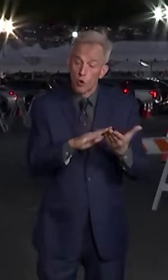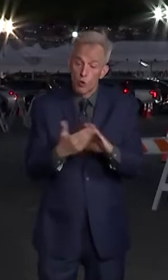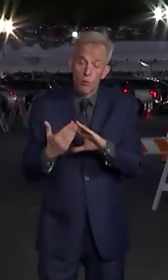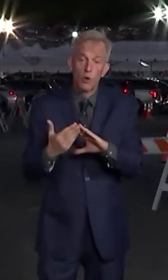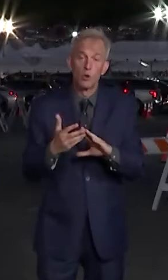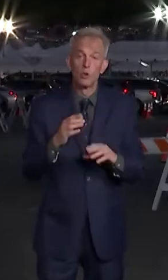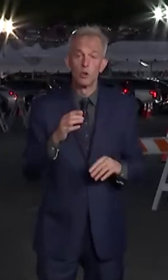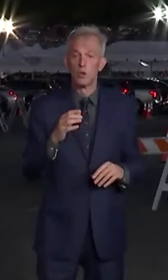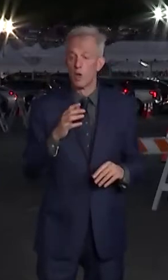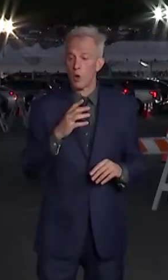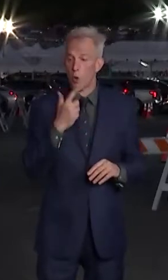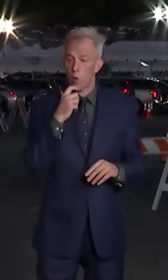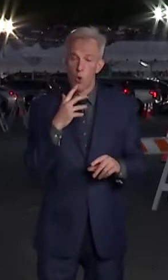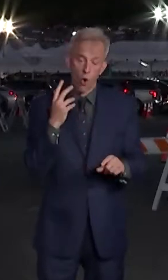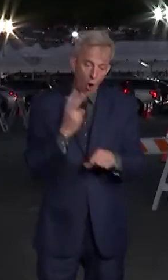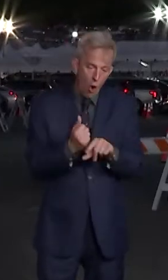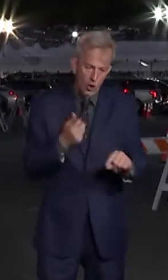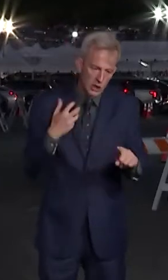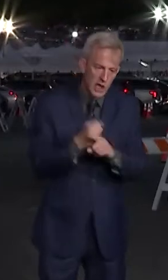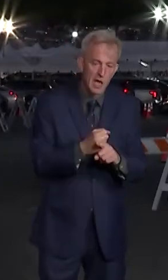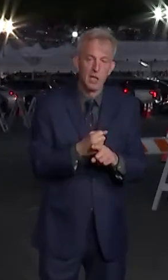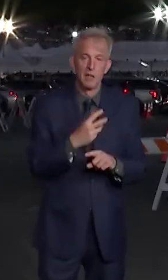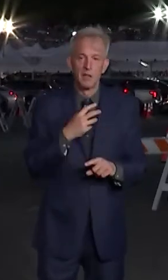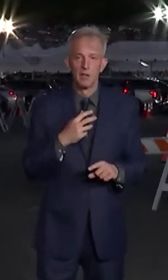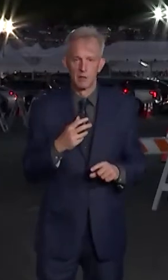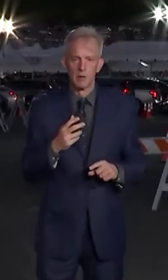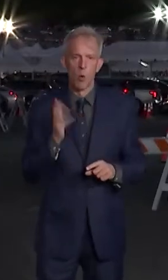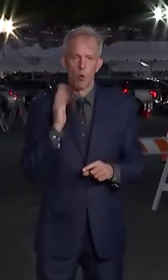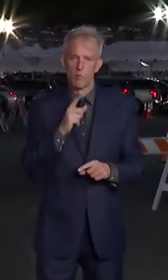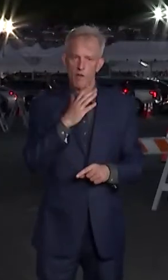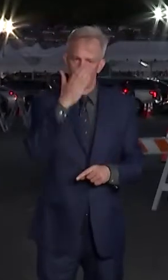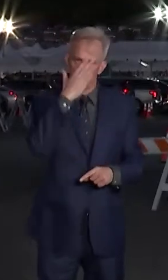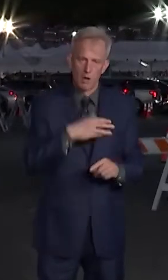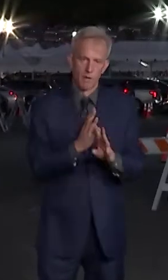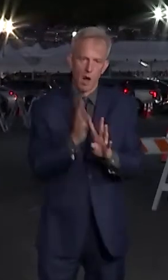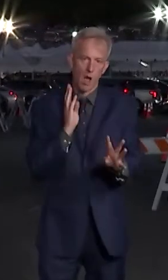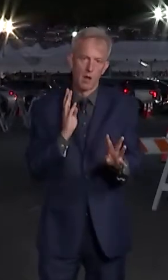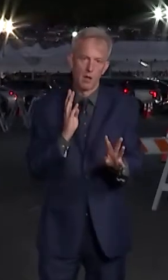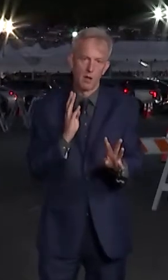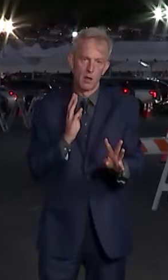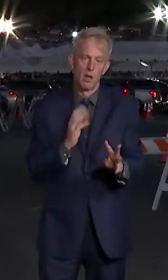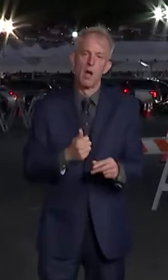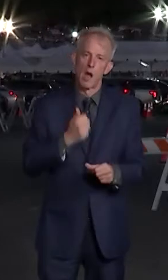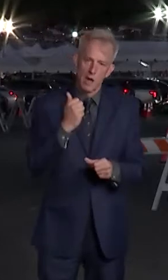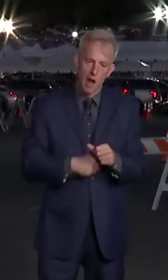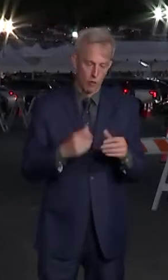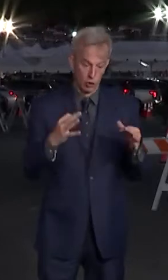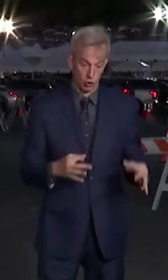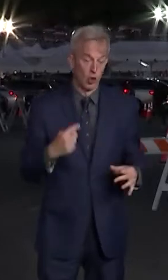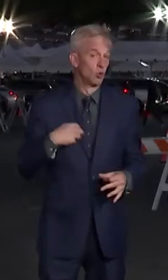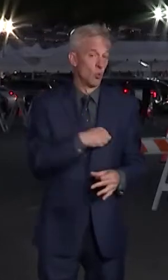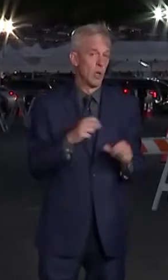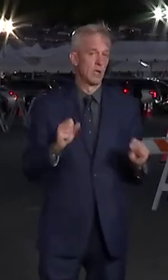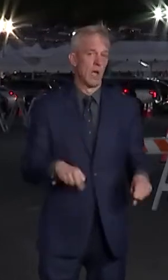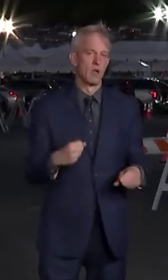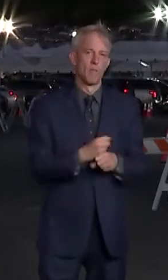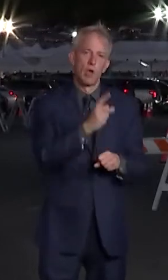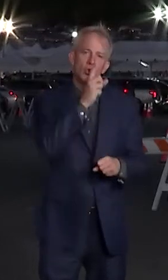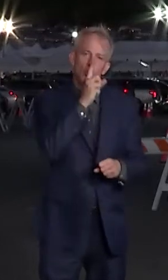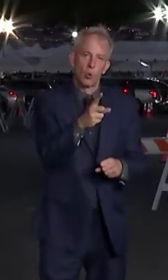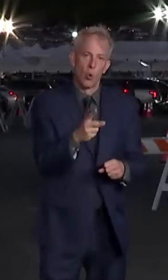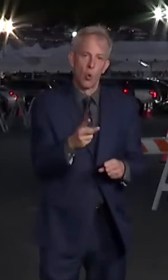those ages, those workers, will be at the front of the line in every decision that we have power over, to make sure that